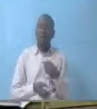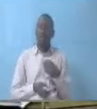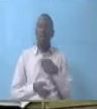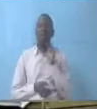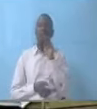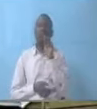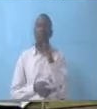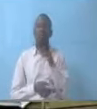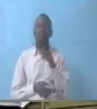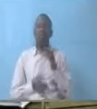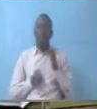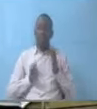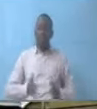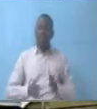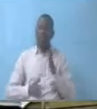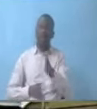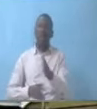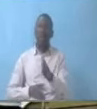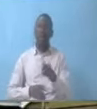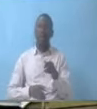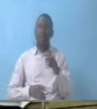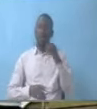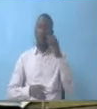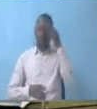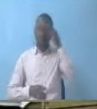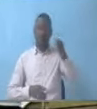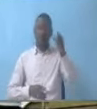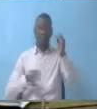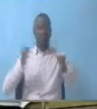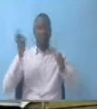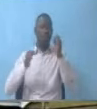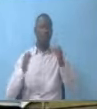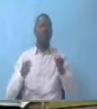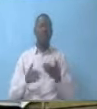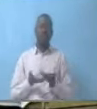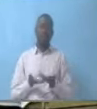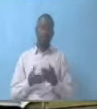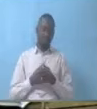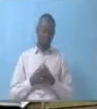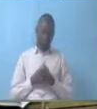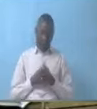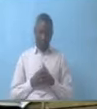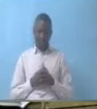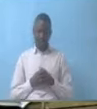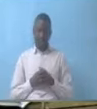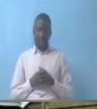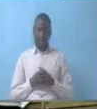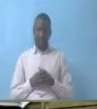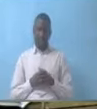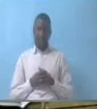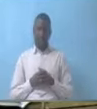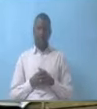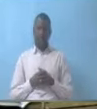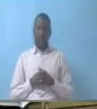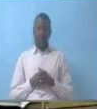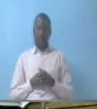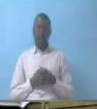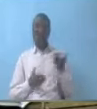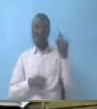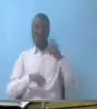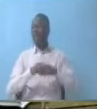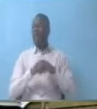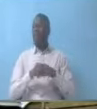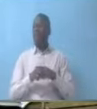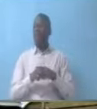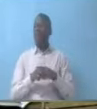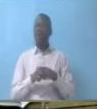rights attorney general. Lool motax sax ñuma da wax ne attorney general bi xenju lu jëm ci walé akki doom adam. So as chairman Yaya Jame